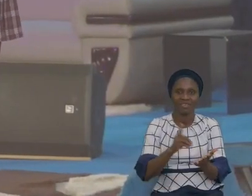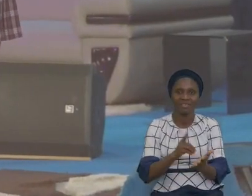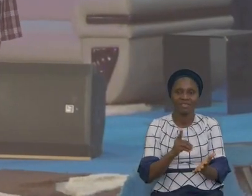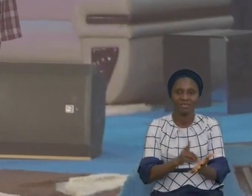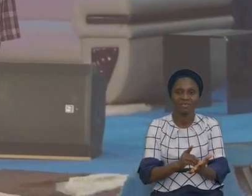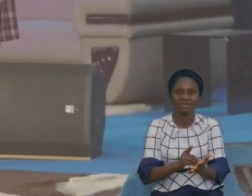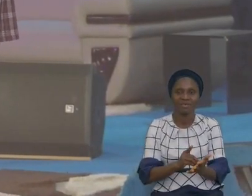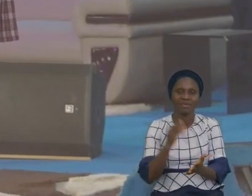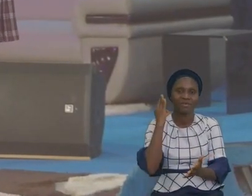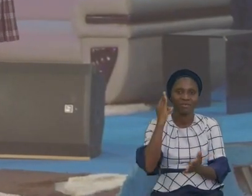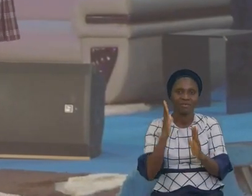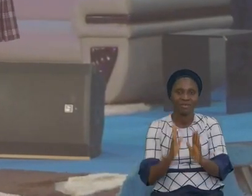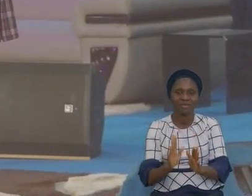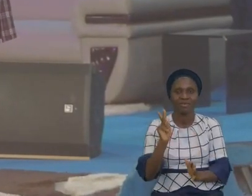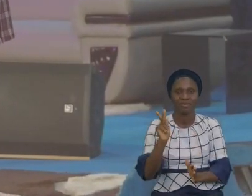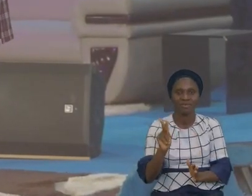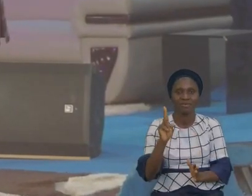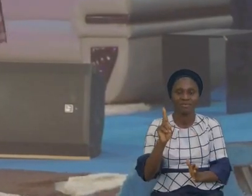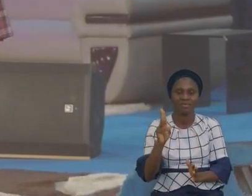Shalomon, God at you.